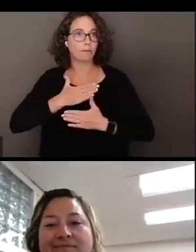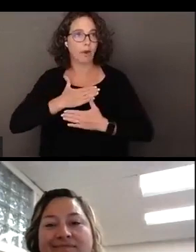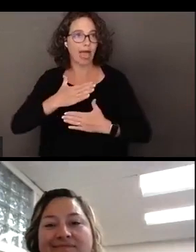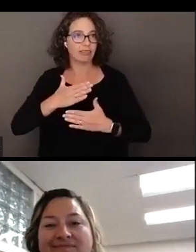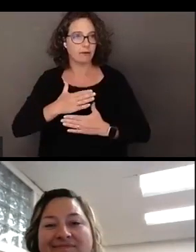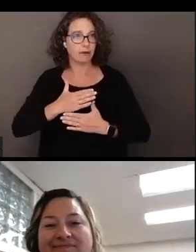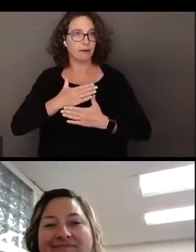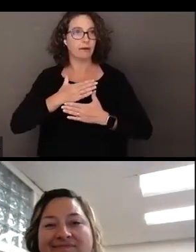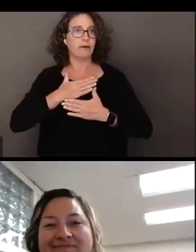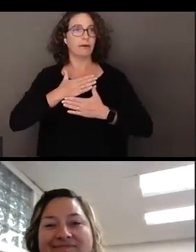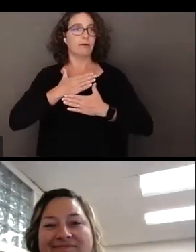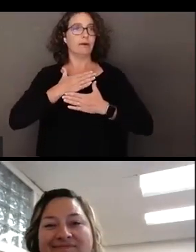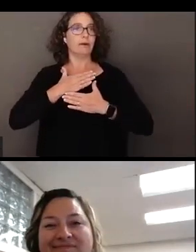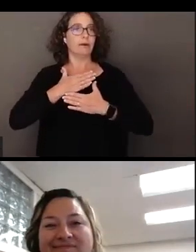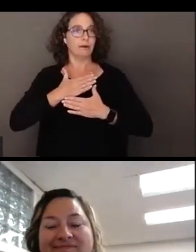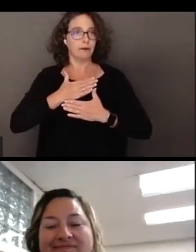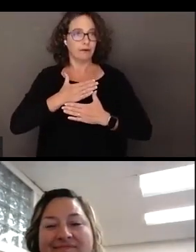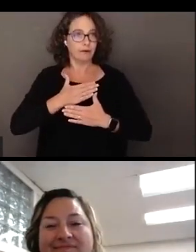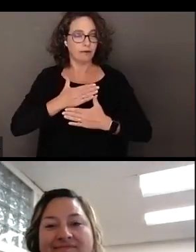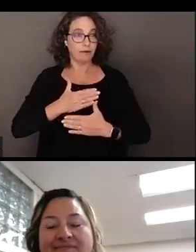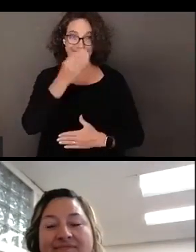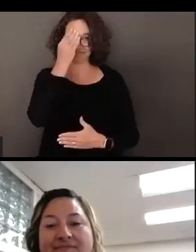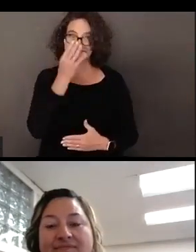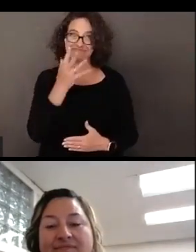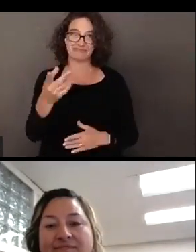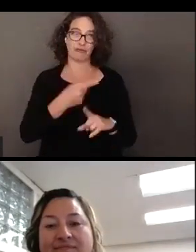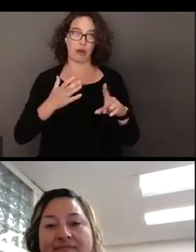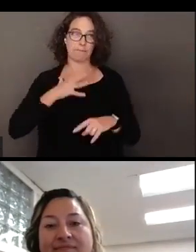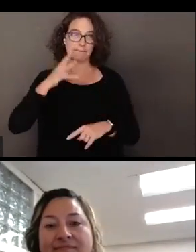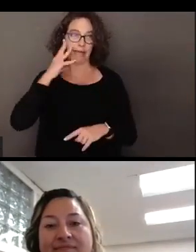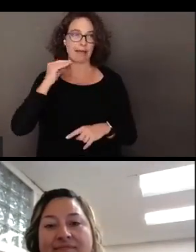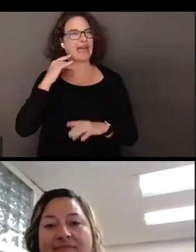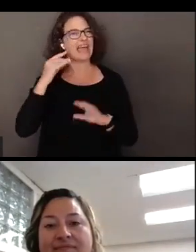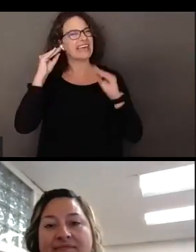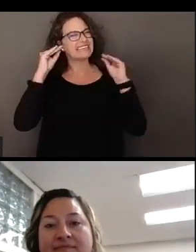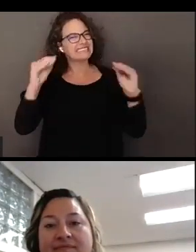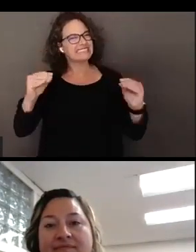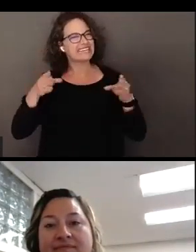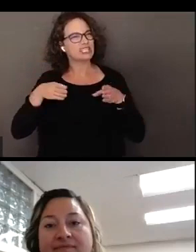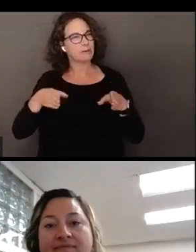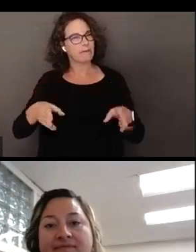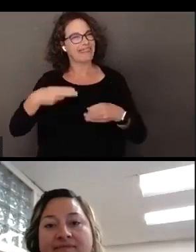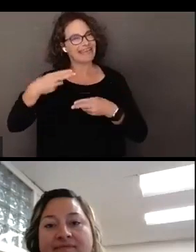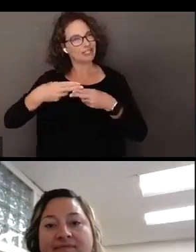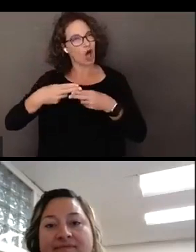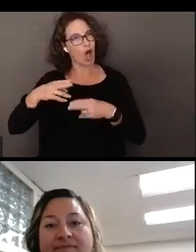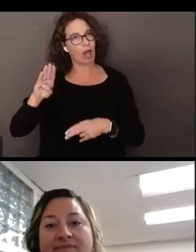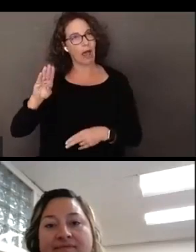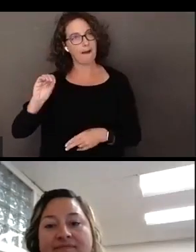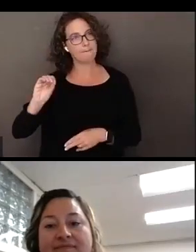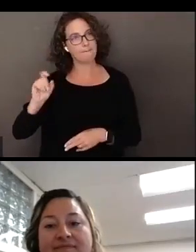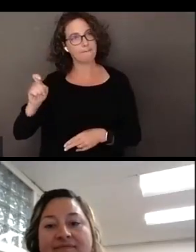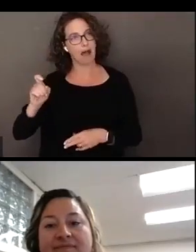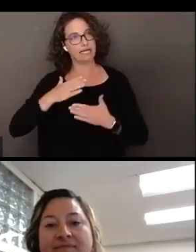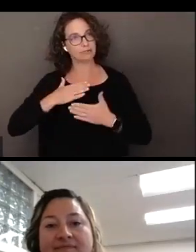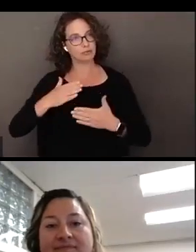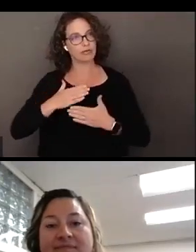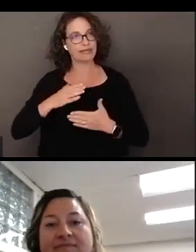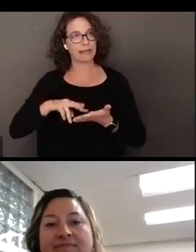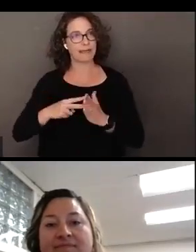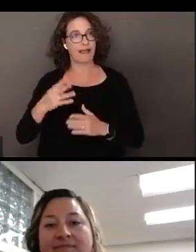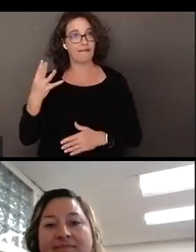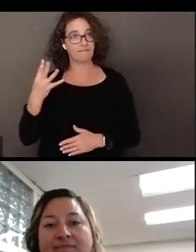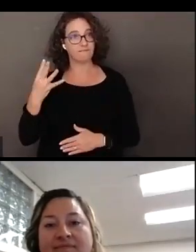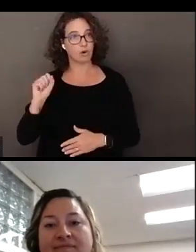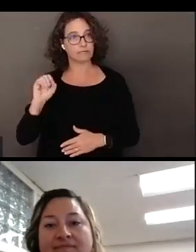experience, we teach a method called box breathing, which is a 4 second inhale,